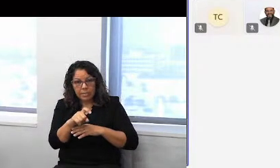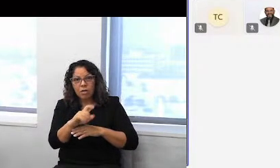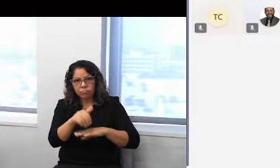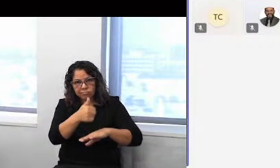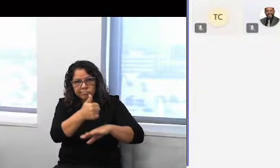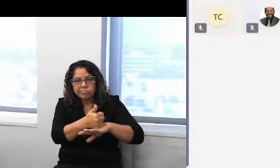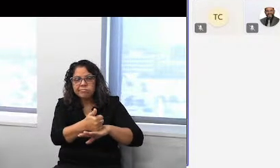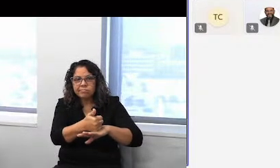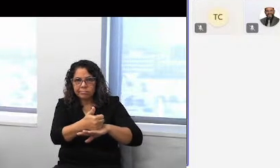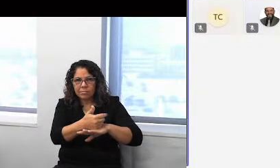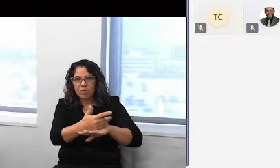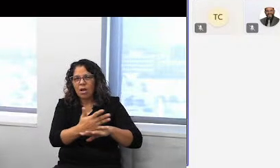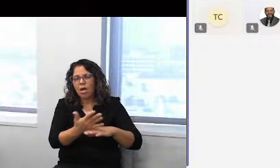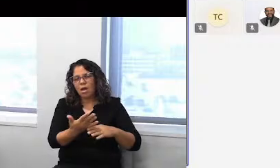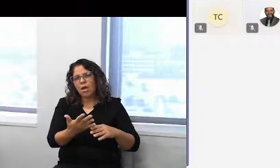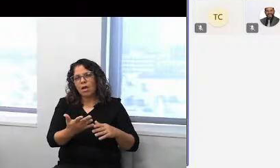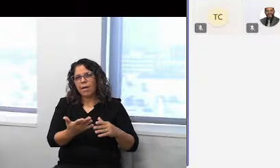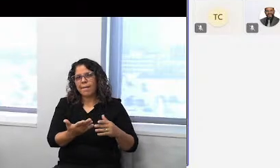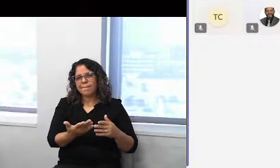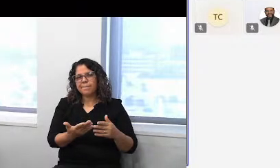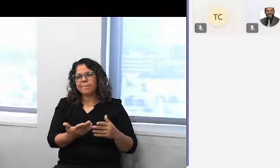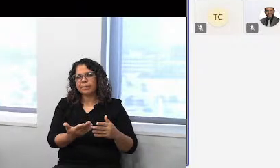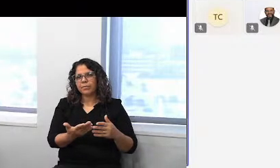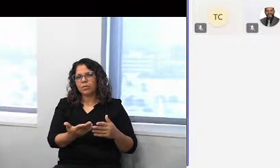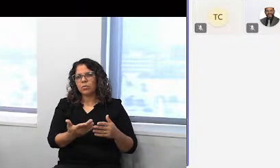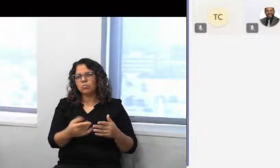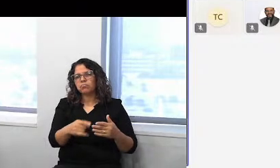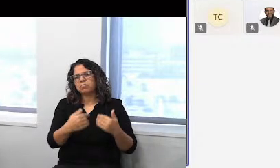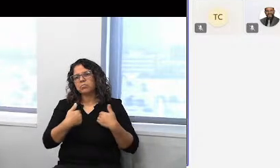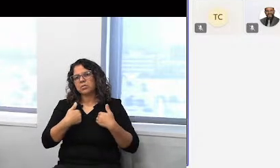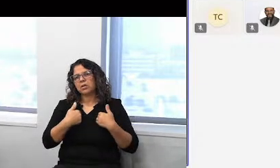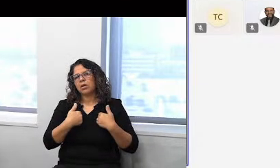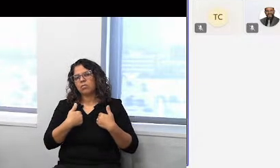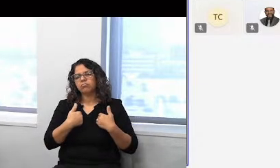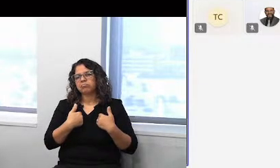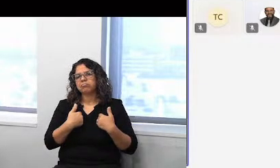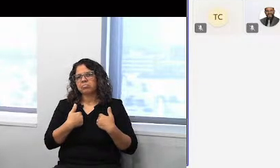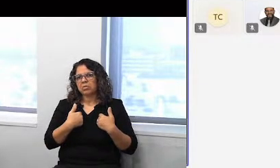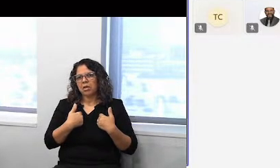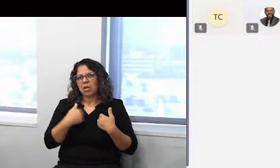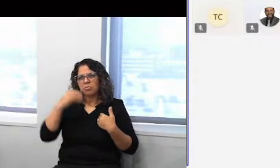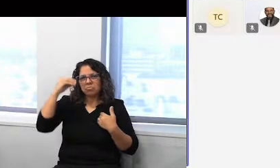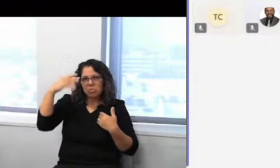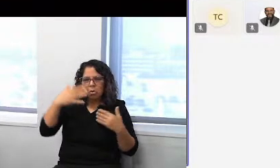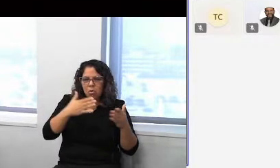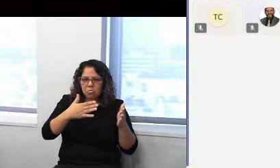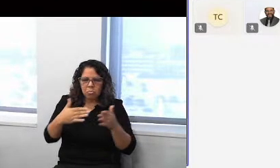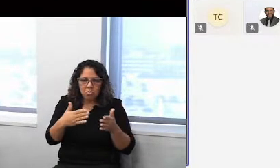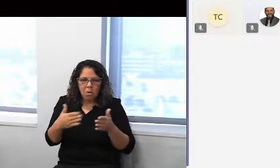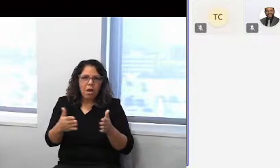100% renewables in place by 2050. Okay. Thank you.